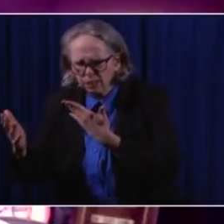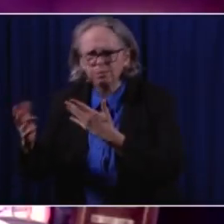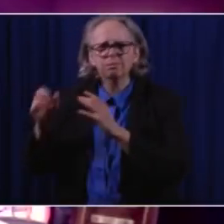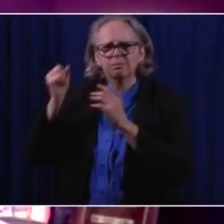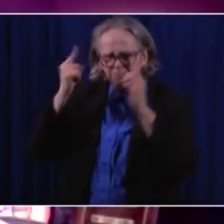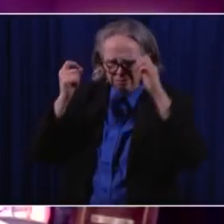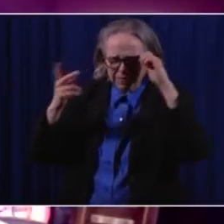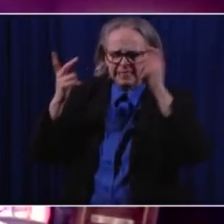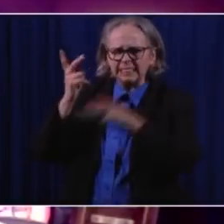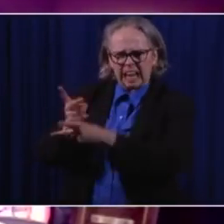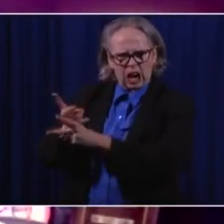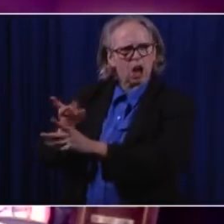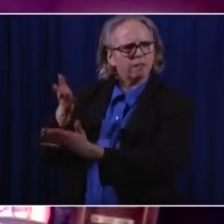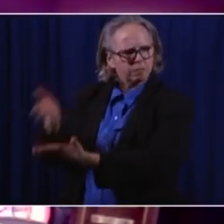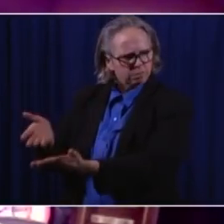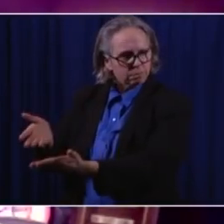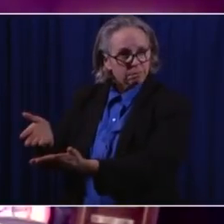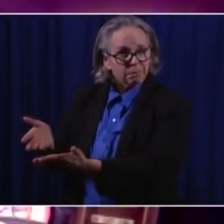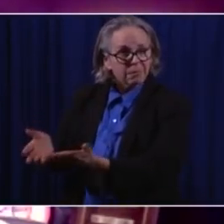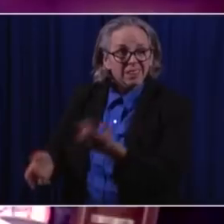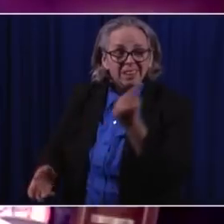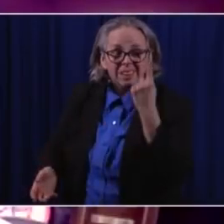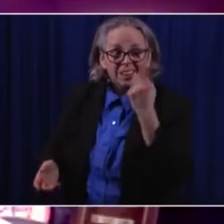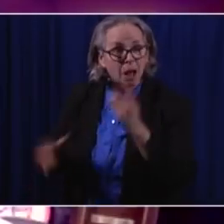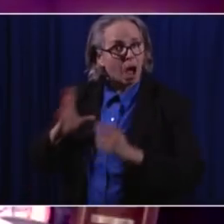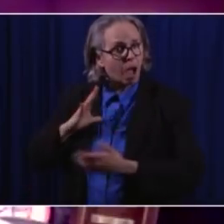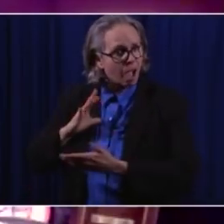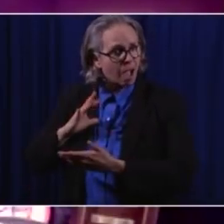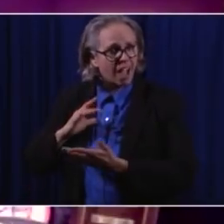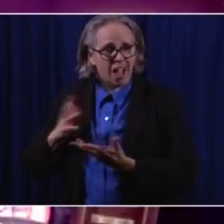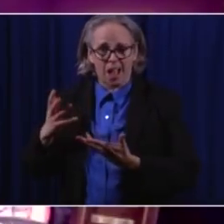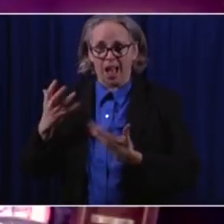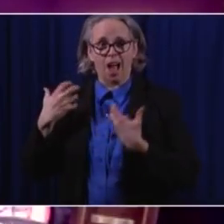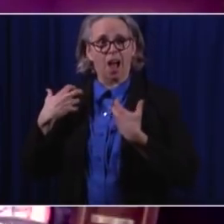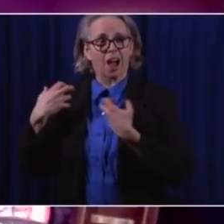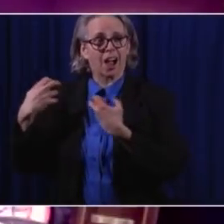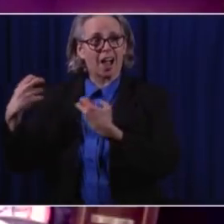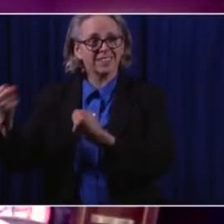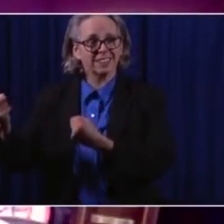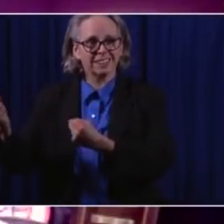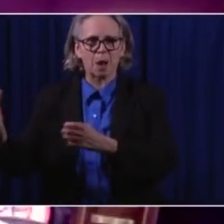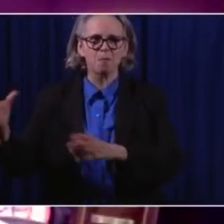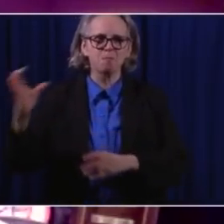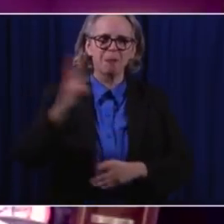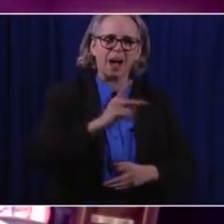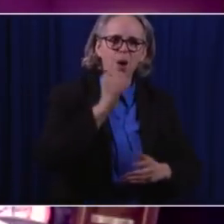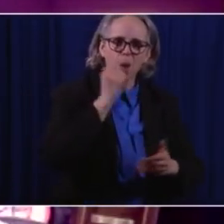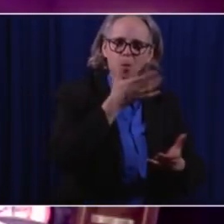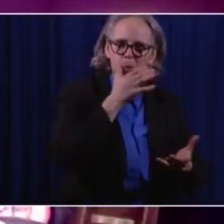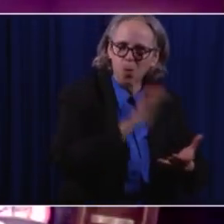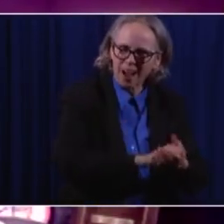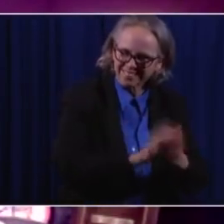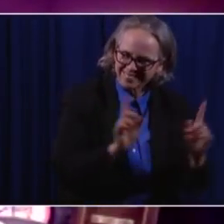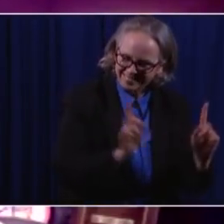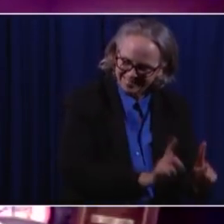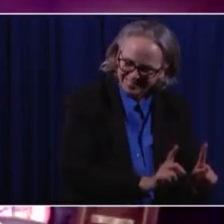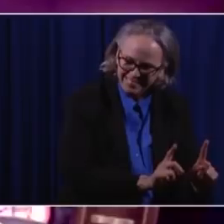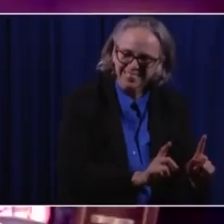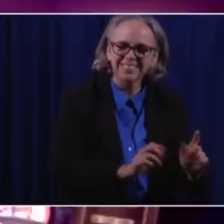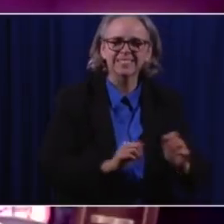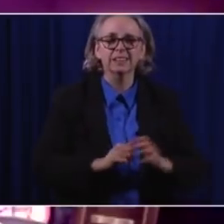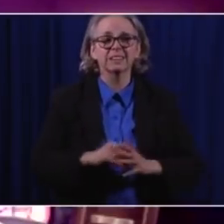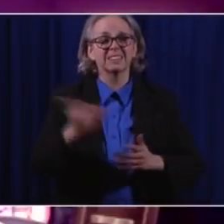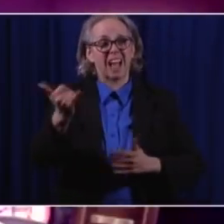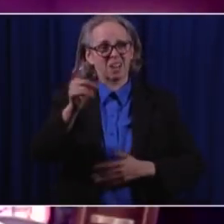me. That's a very positive story because he's been discharged now. He's back home with his wife, and that's great. Another story that she shared with me, however, not